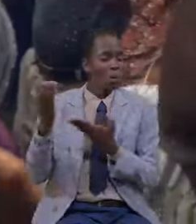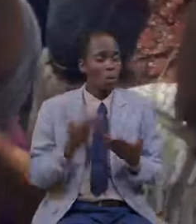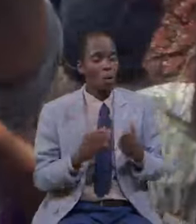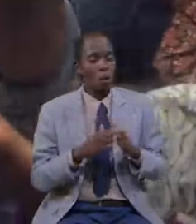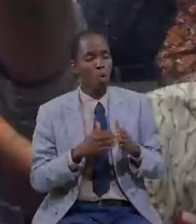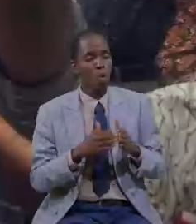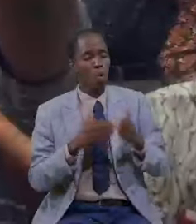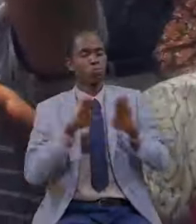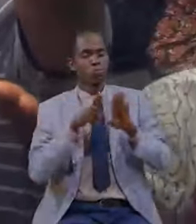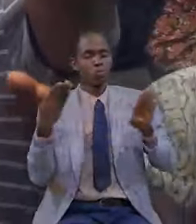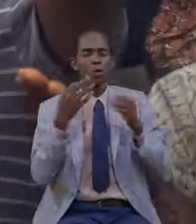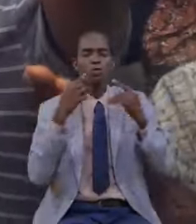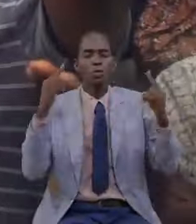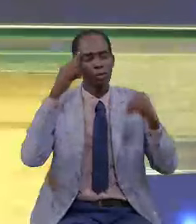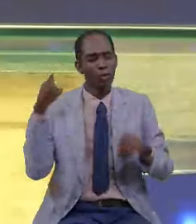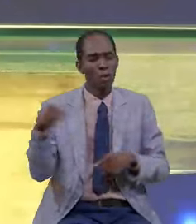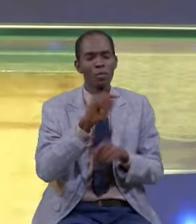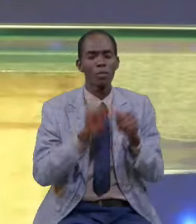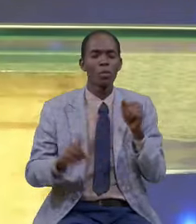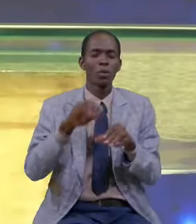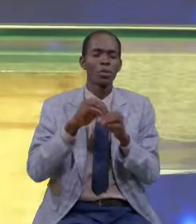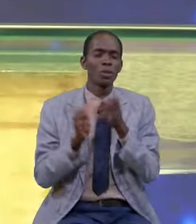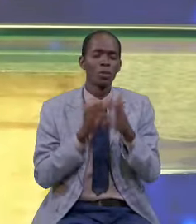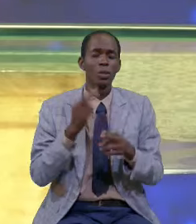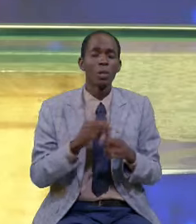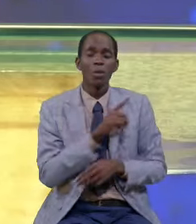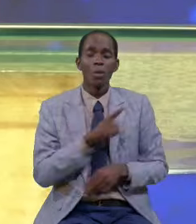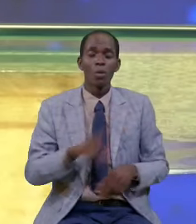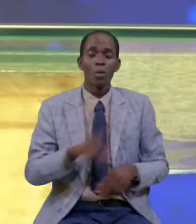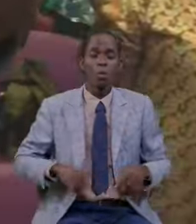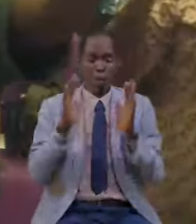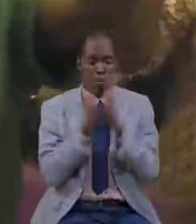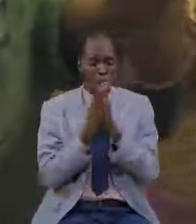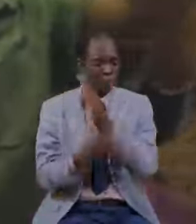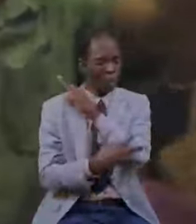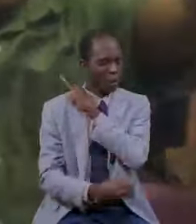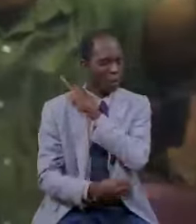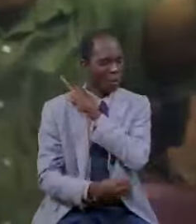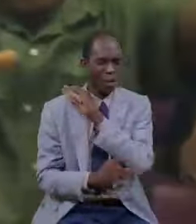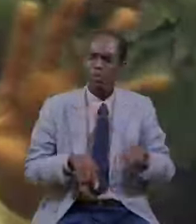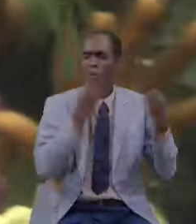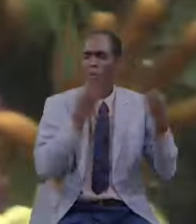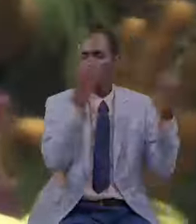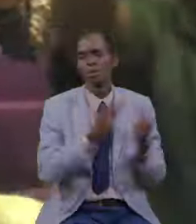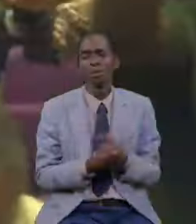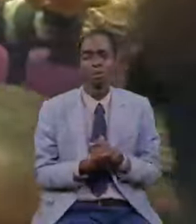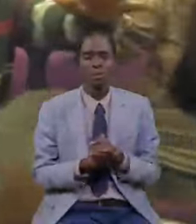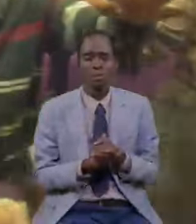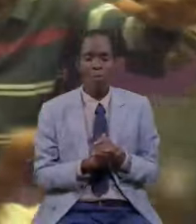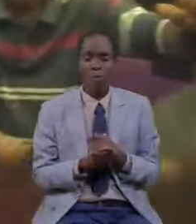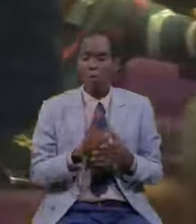before everyone Lord I pray poverty to go Jo